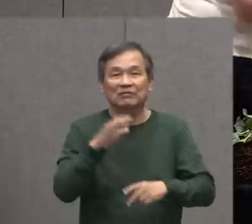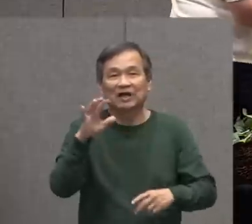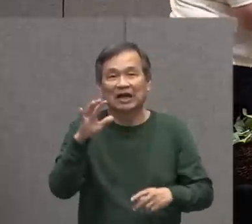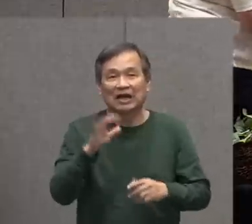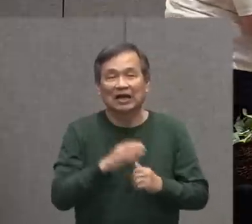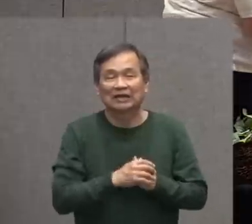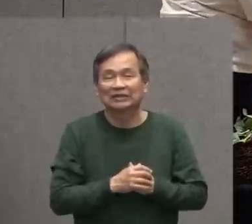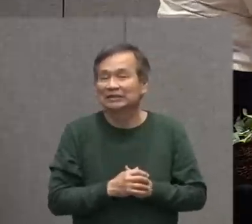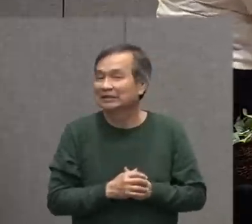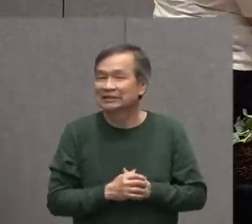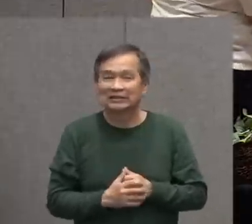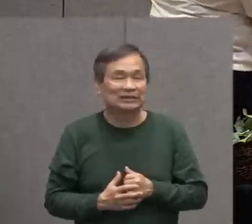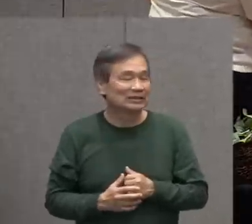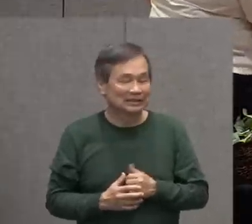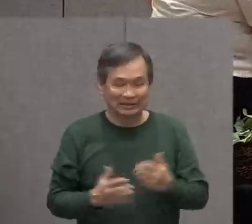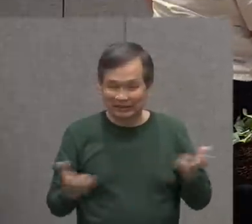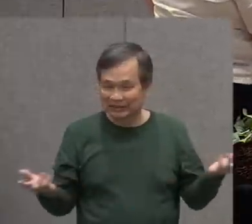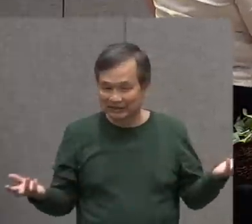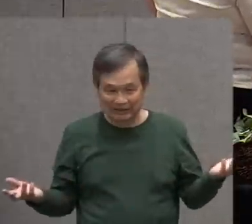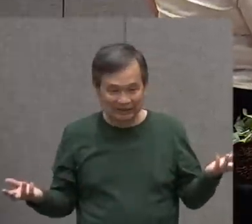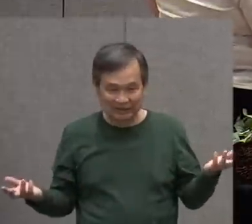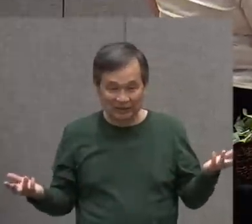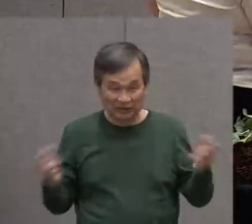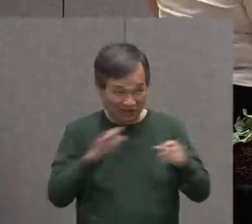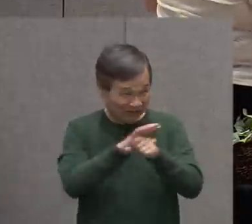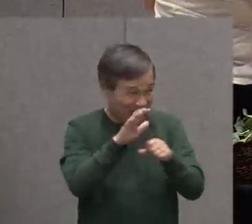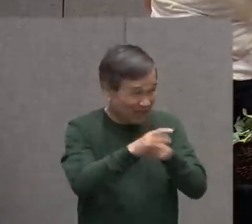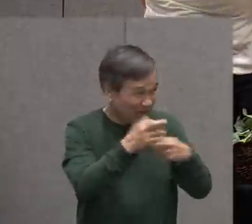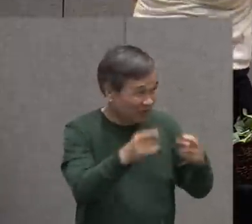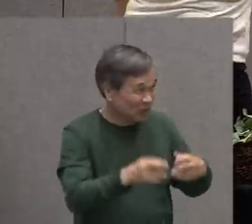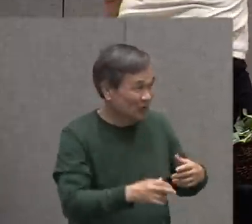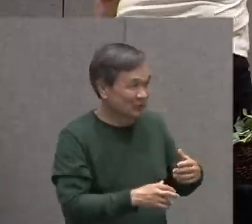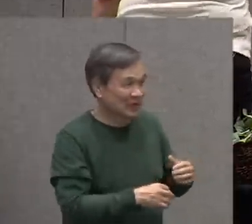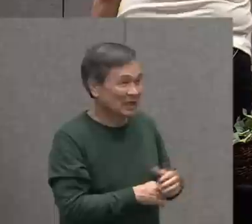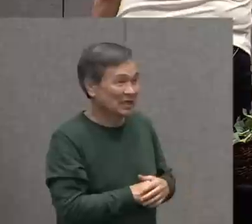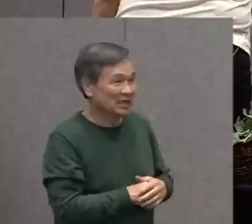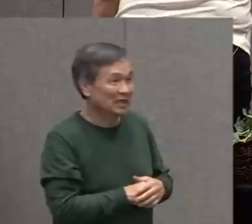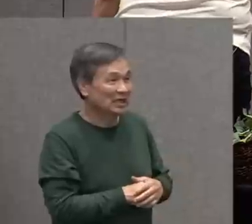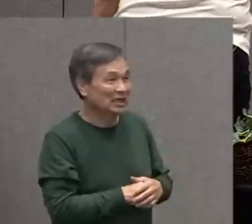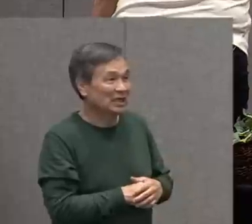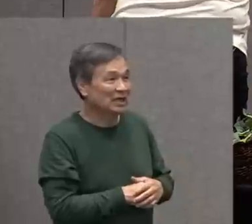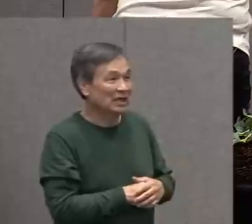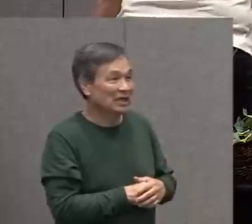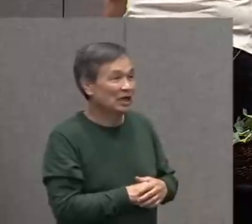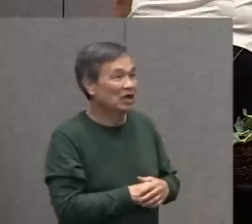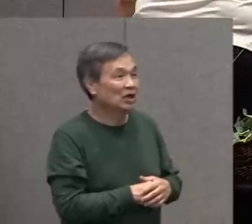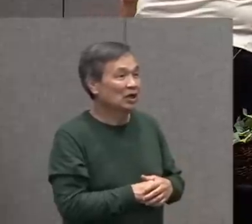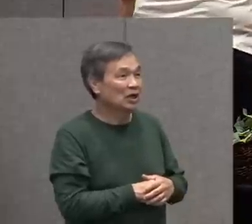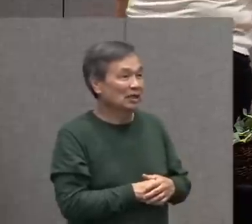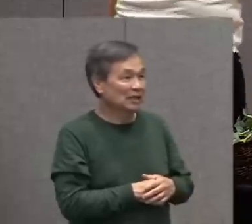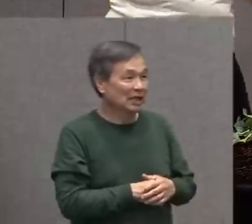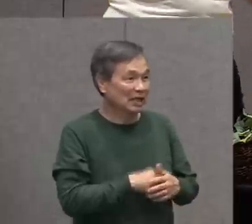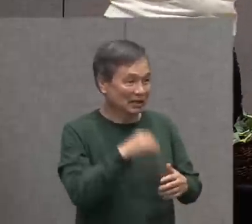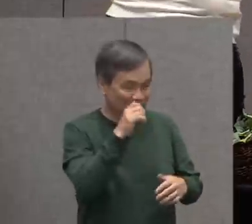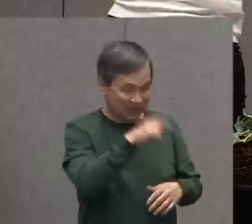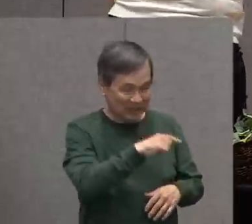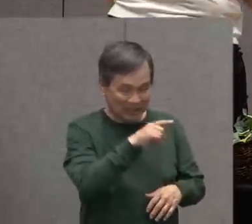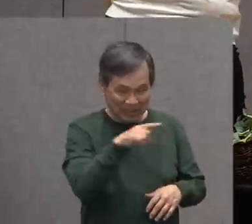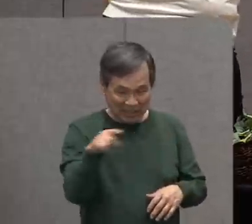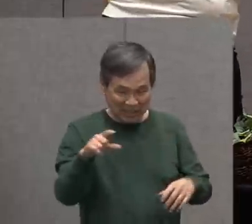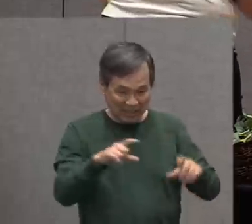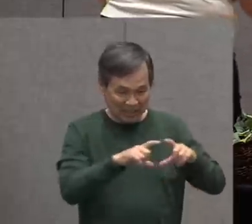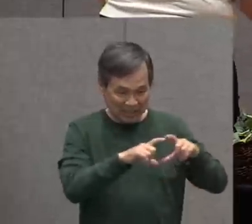have 5 and a 2. Let's see if I have enough room to do that. Mm. Oh, I might just about have it down here. Yeah, because I have,